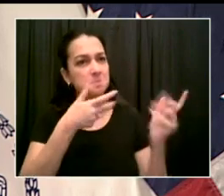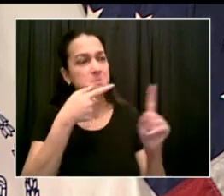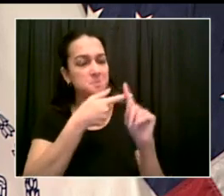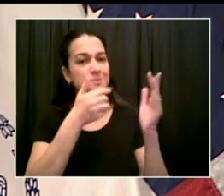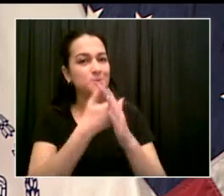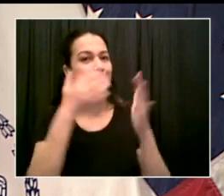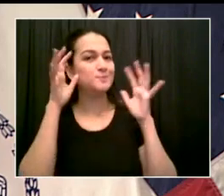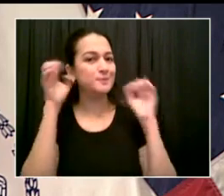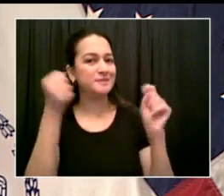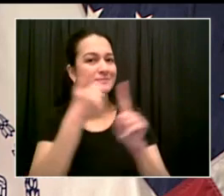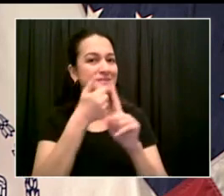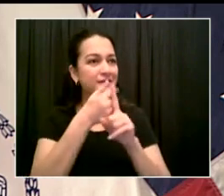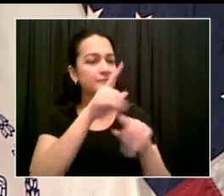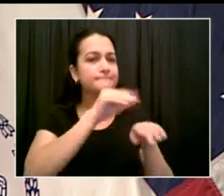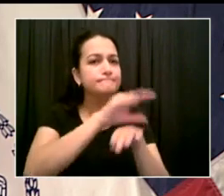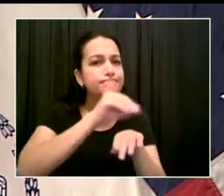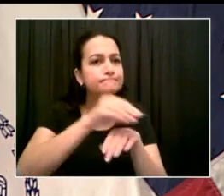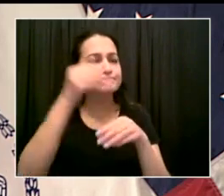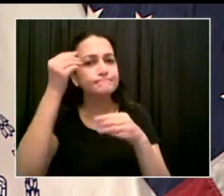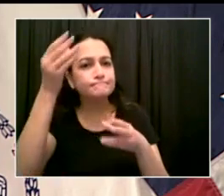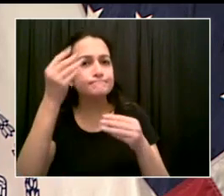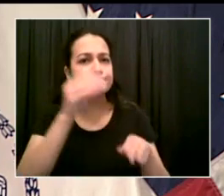introduce Dr. Celine Gounder.